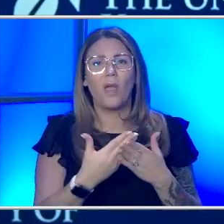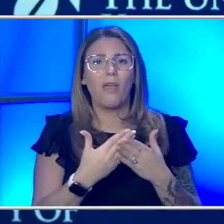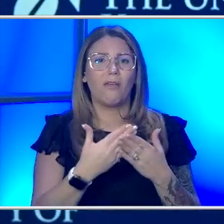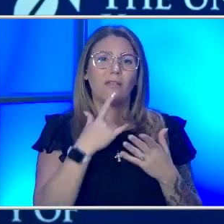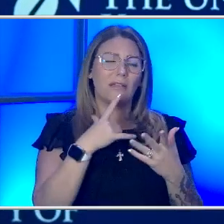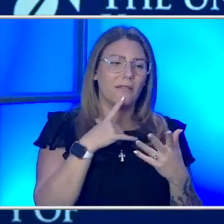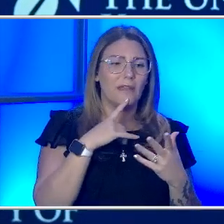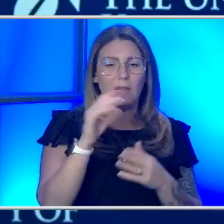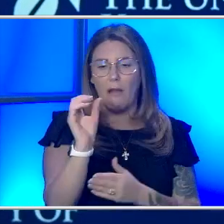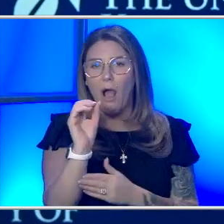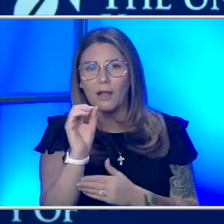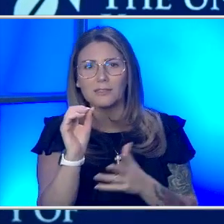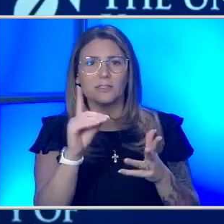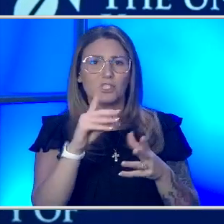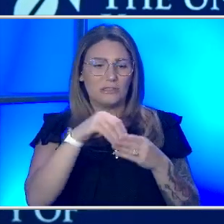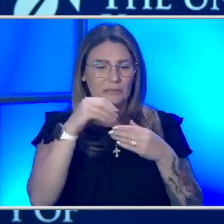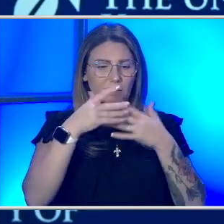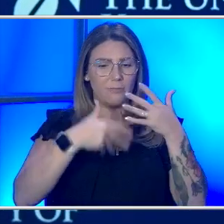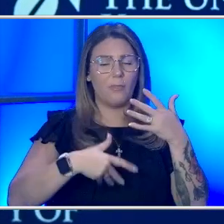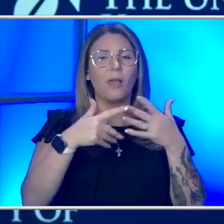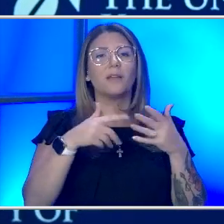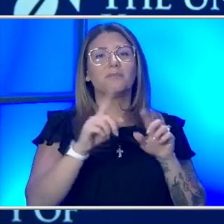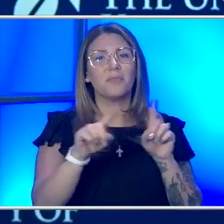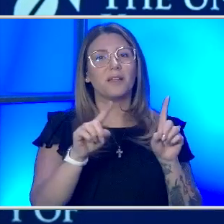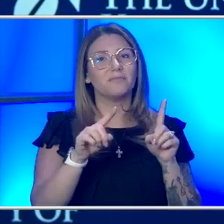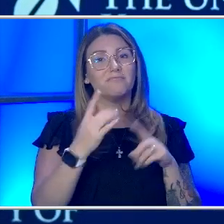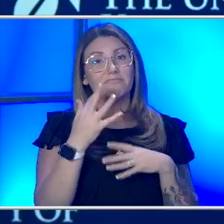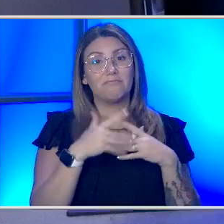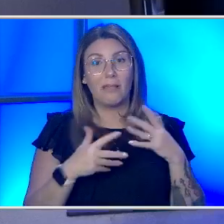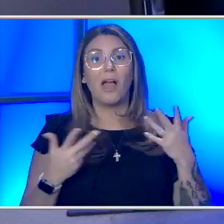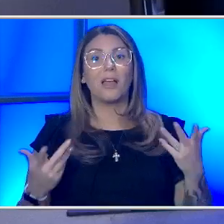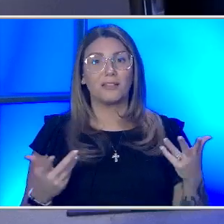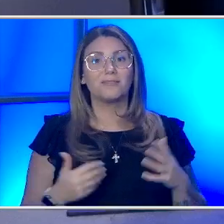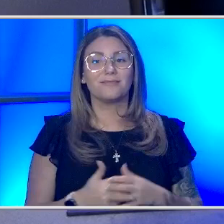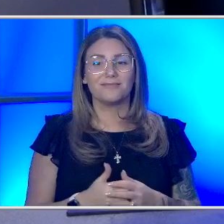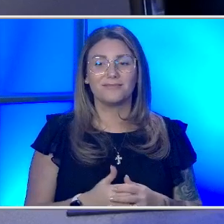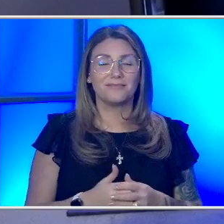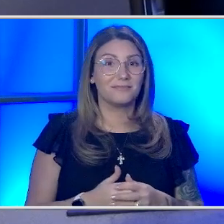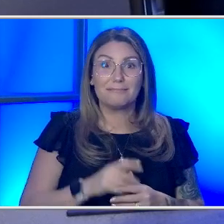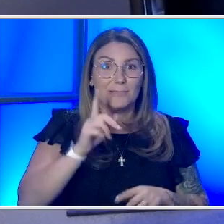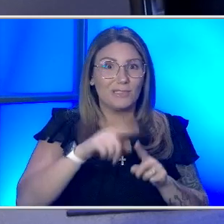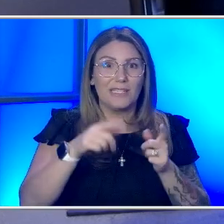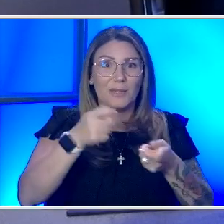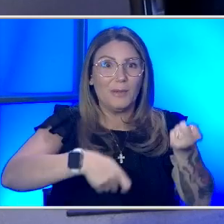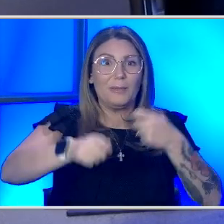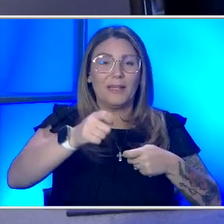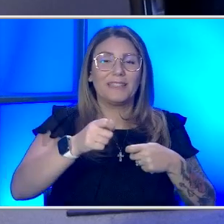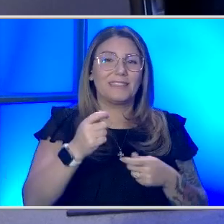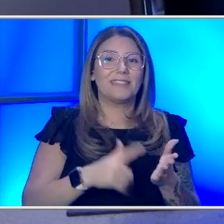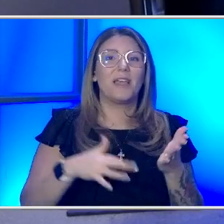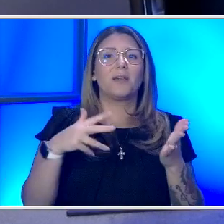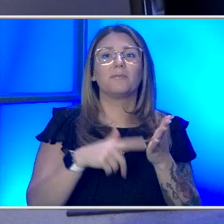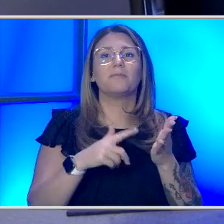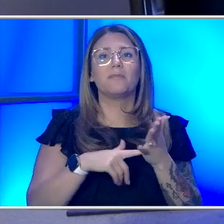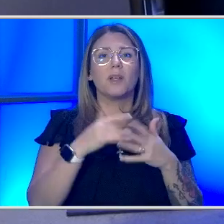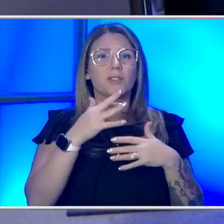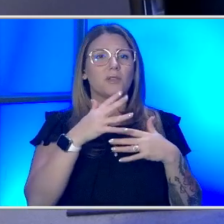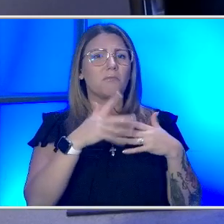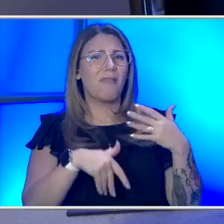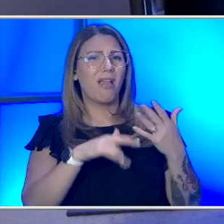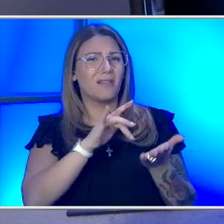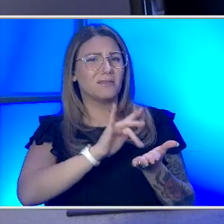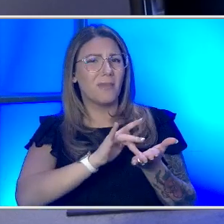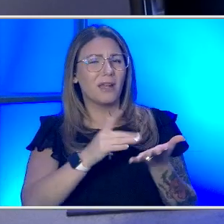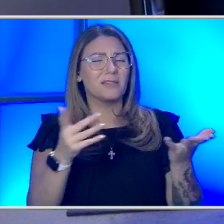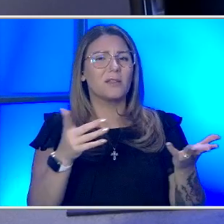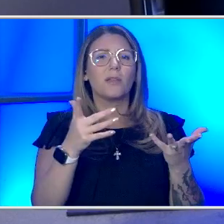but nonetheless, blood is definitely irreplaceable in some ways. Absolutely. Let's talk about bloodless medicine. What is that? Yeah,